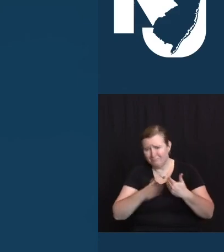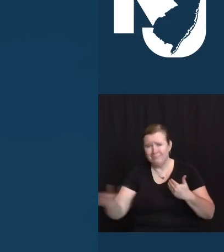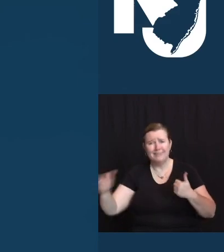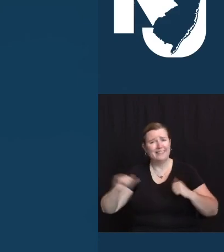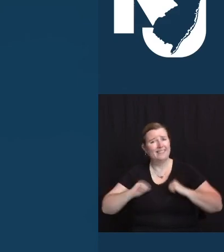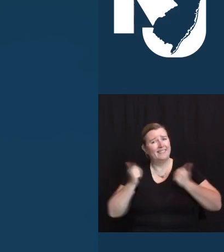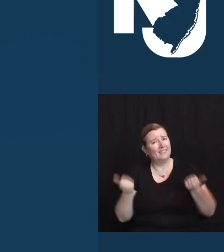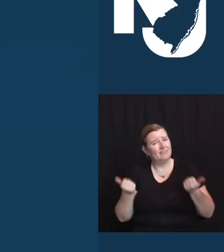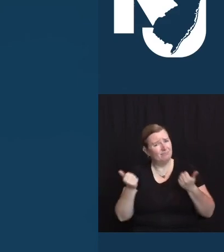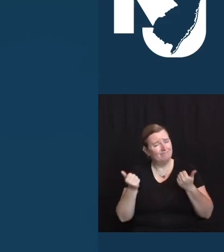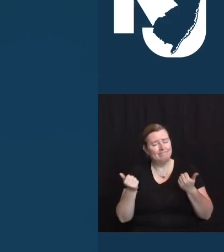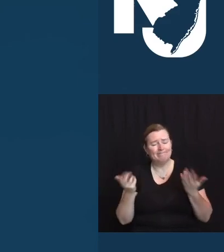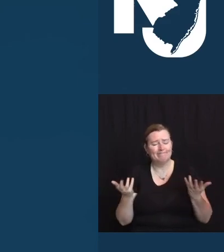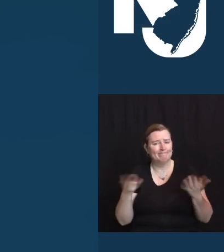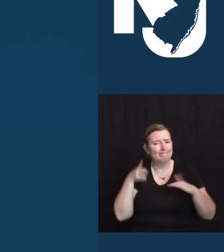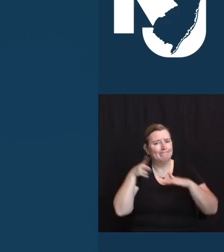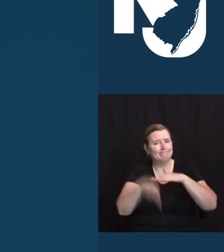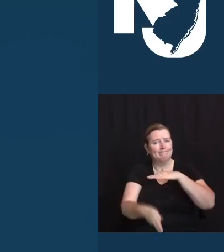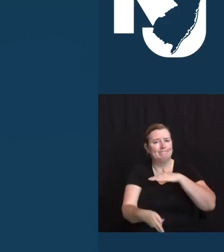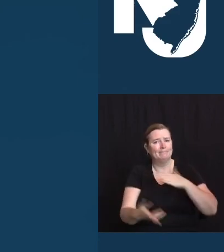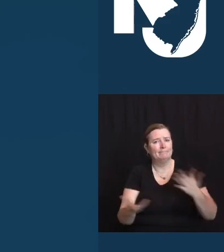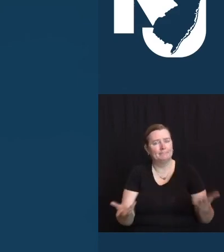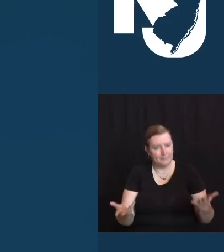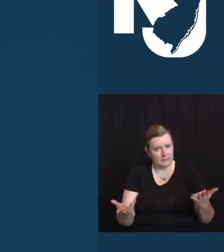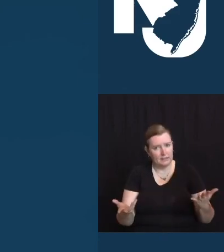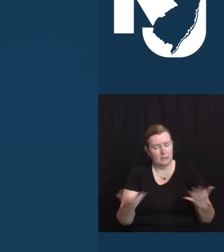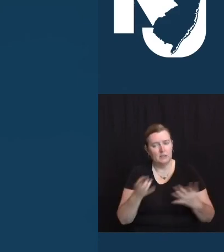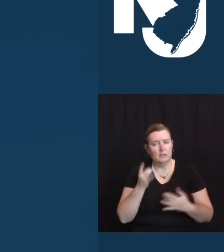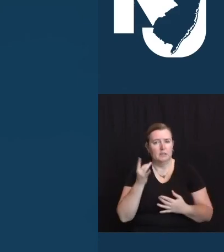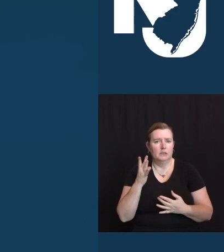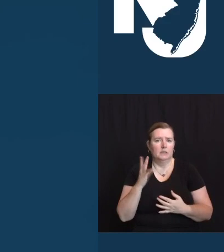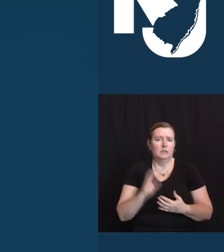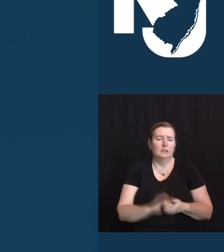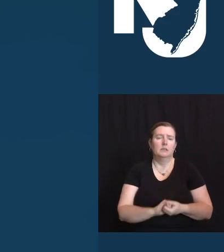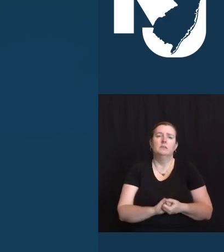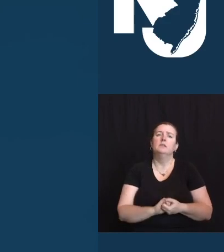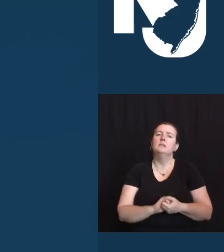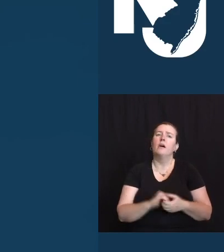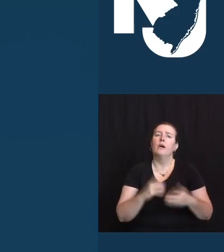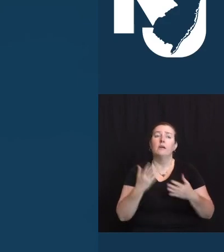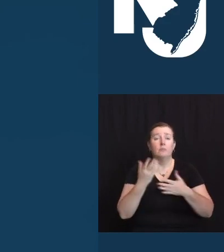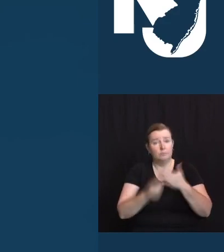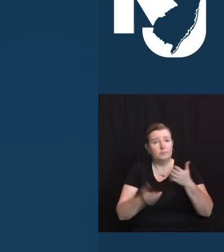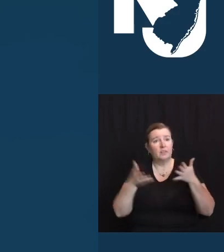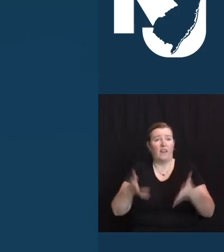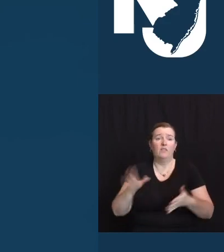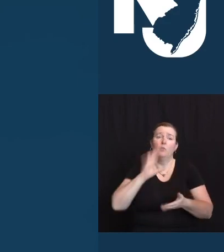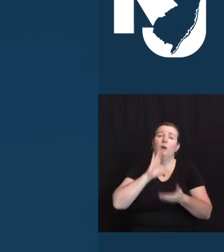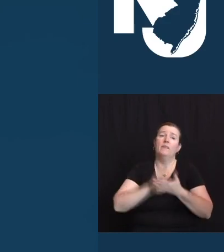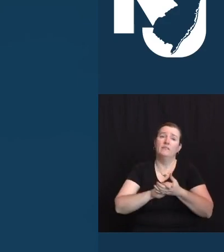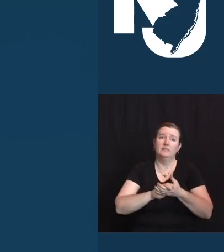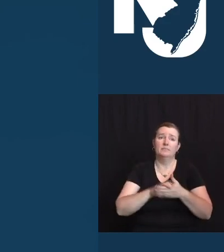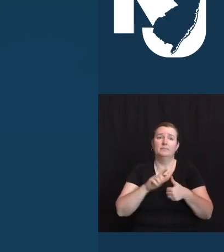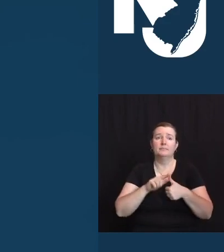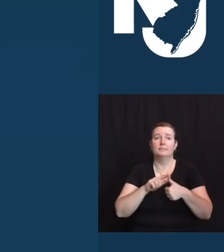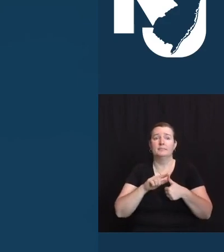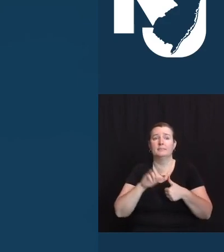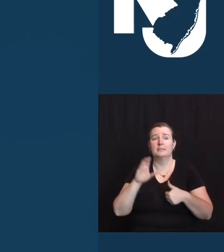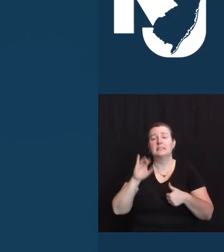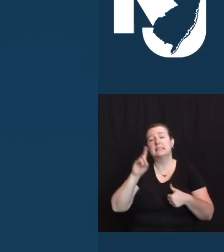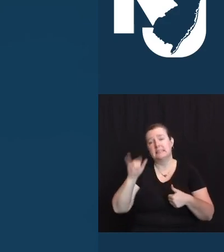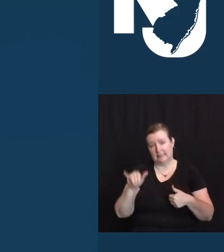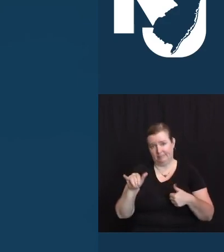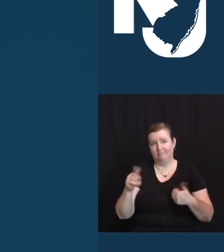give, especially for his own family. So he leaves behind his wife, Cindy, with whom I had the great honor of speaking